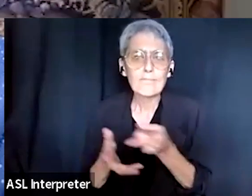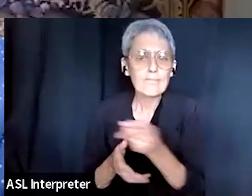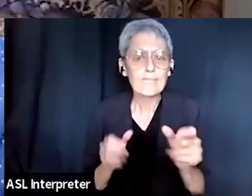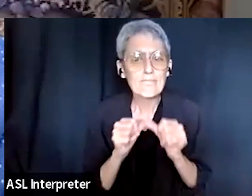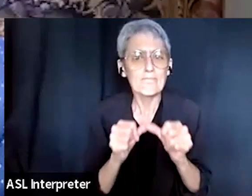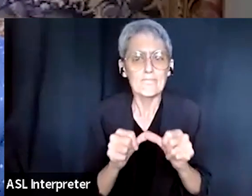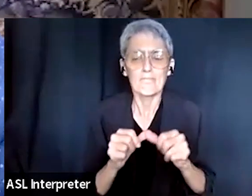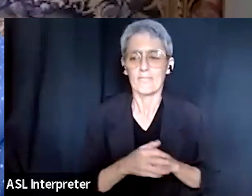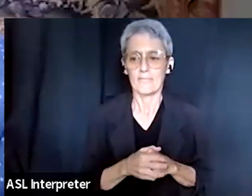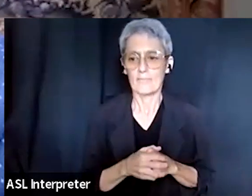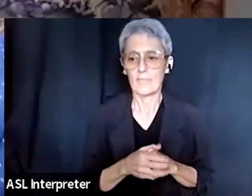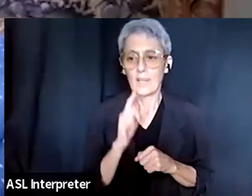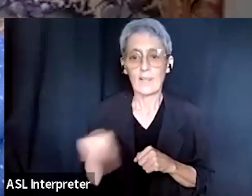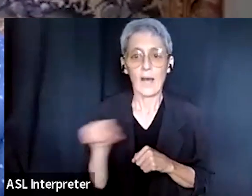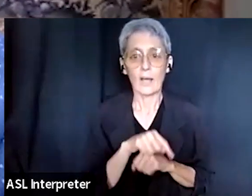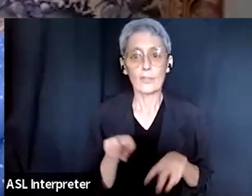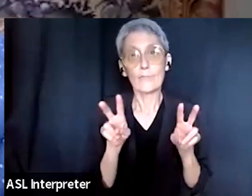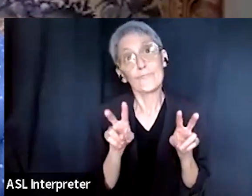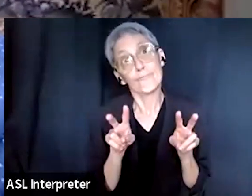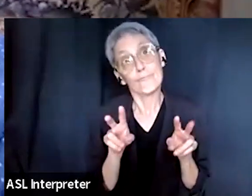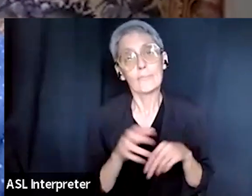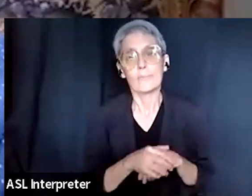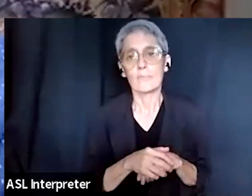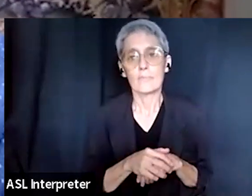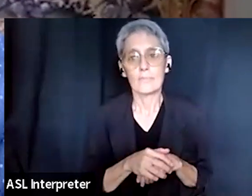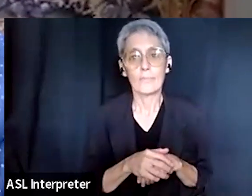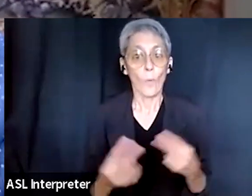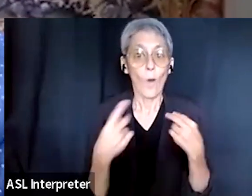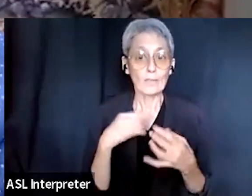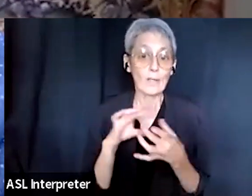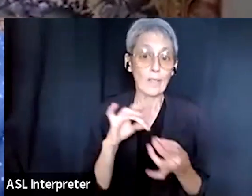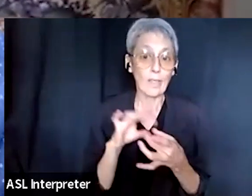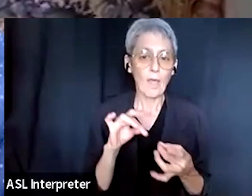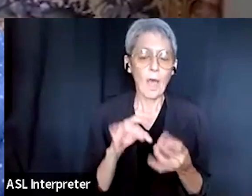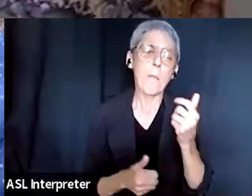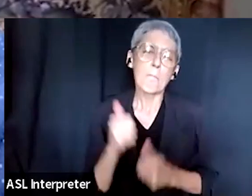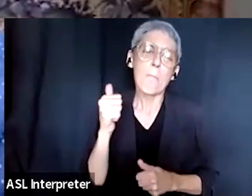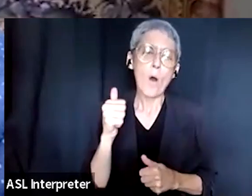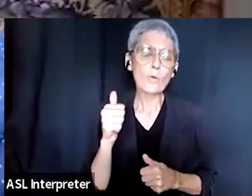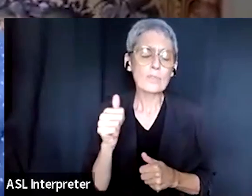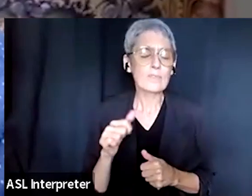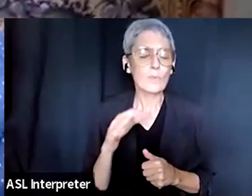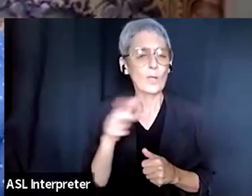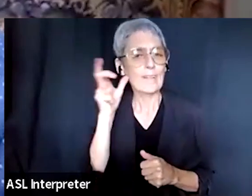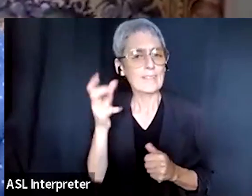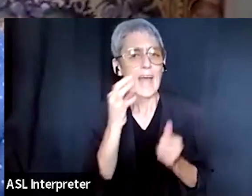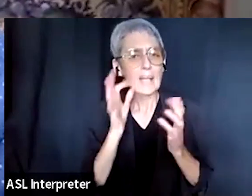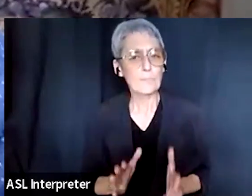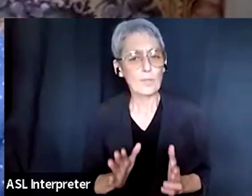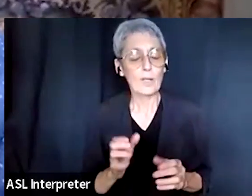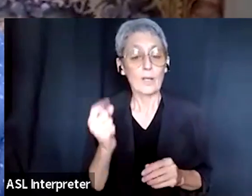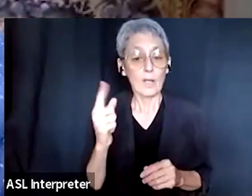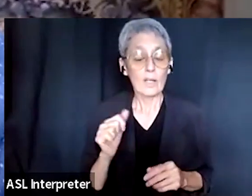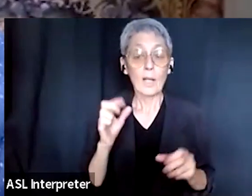for you to hear us talk all that, although most of that will be hearing from our experts. But participants, do me a